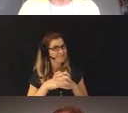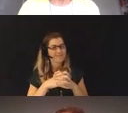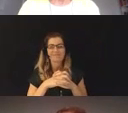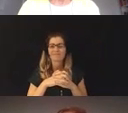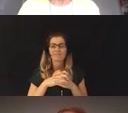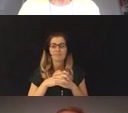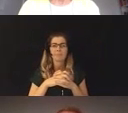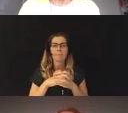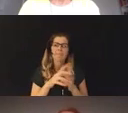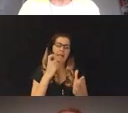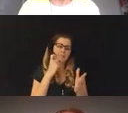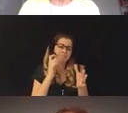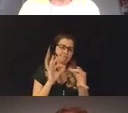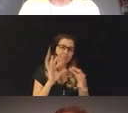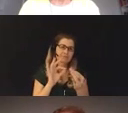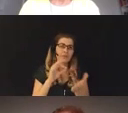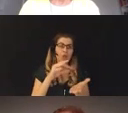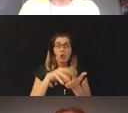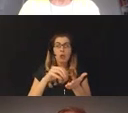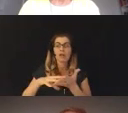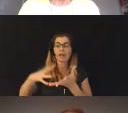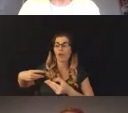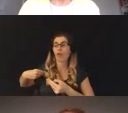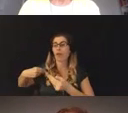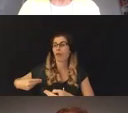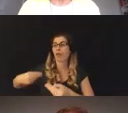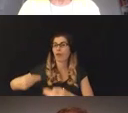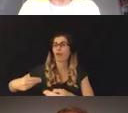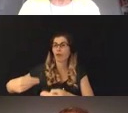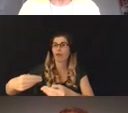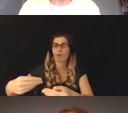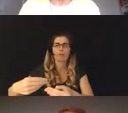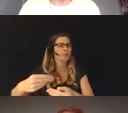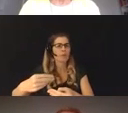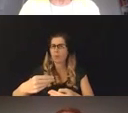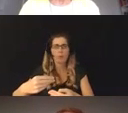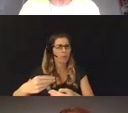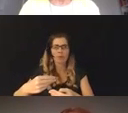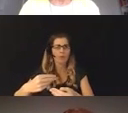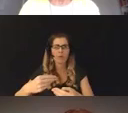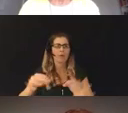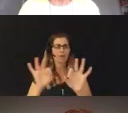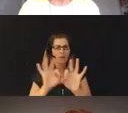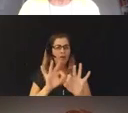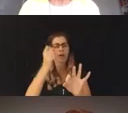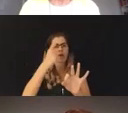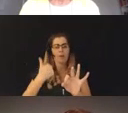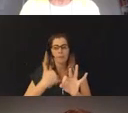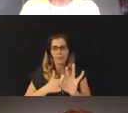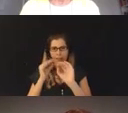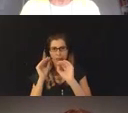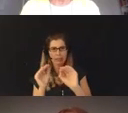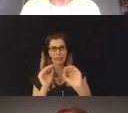As I've said a few times, learning is not passed on, right? It is mutually constructed. Transfer of knowledge approaches to education deny